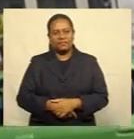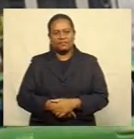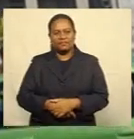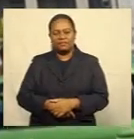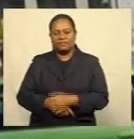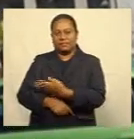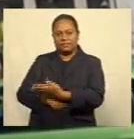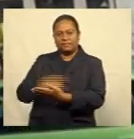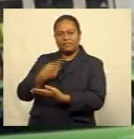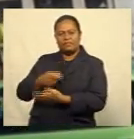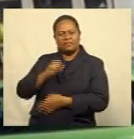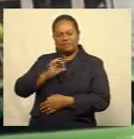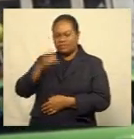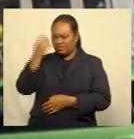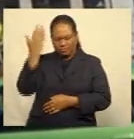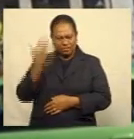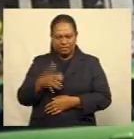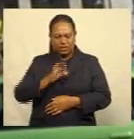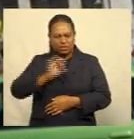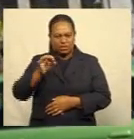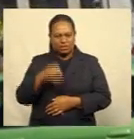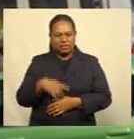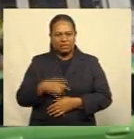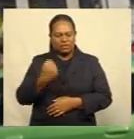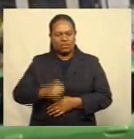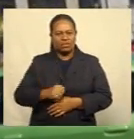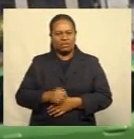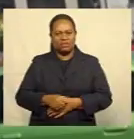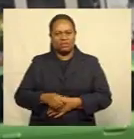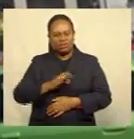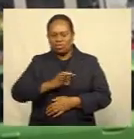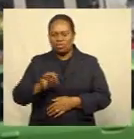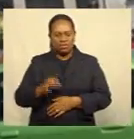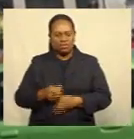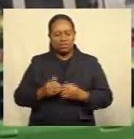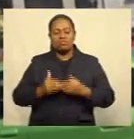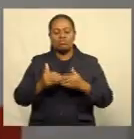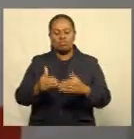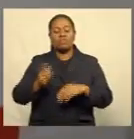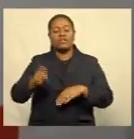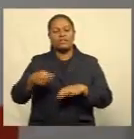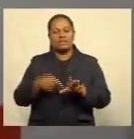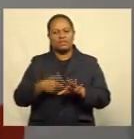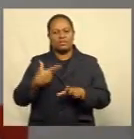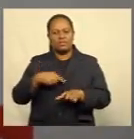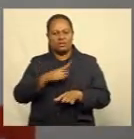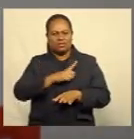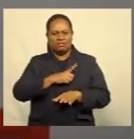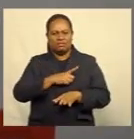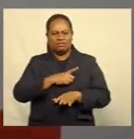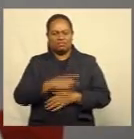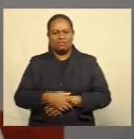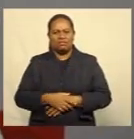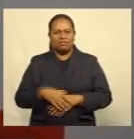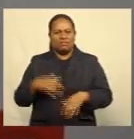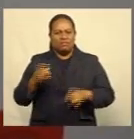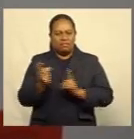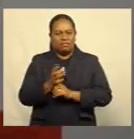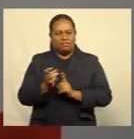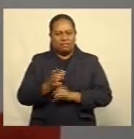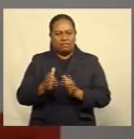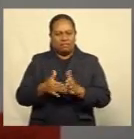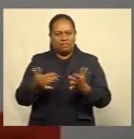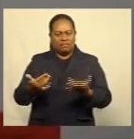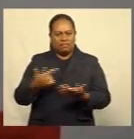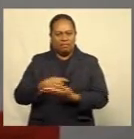I don't think the Coca-Cola Games should be held this year because our lives are more important. Due to this current pandemic, it's better